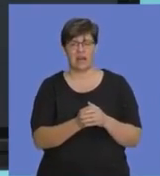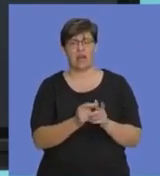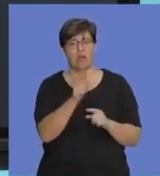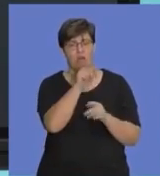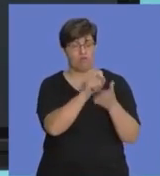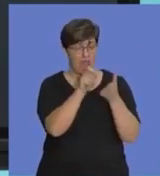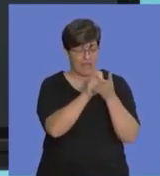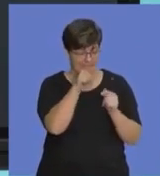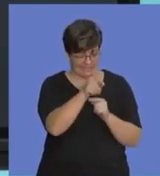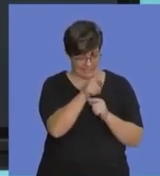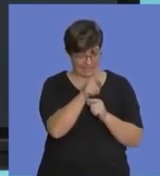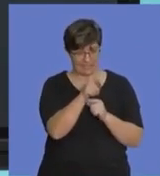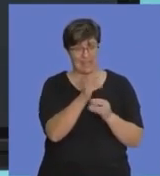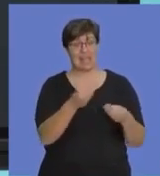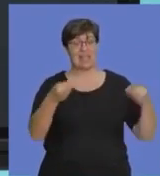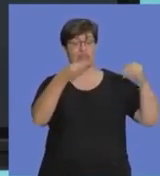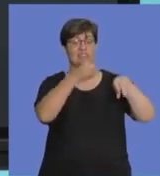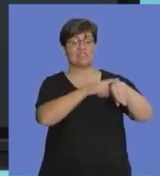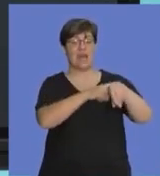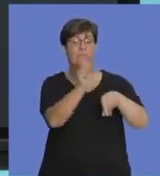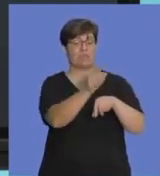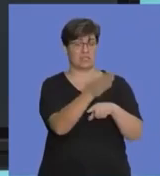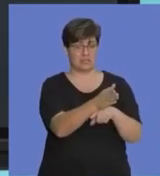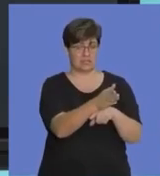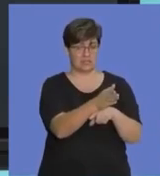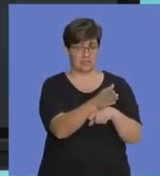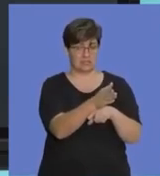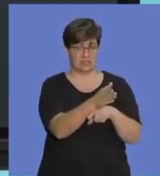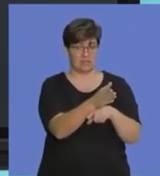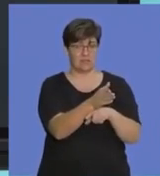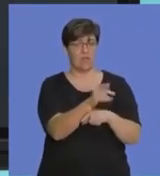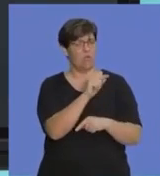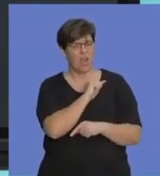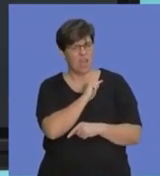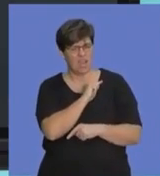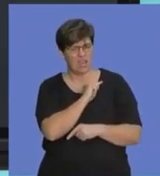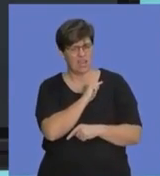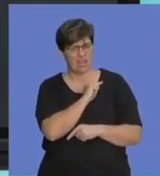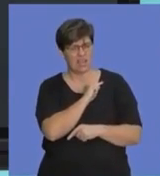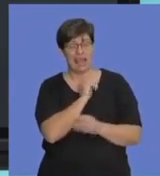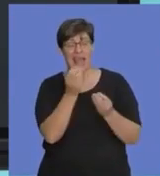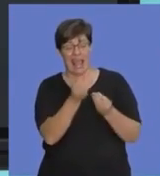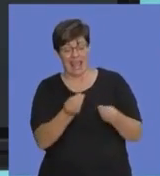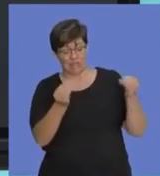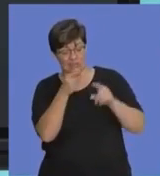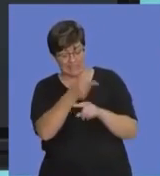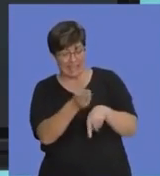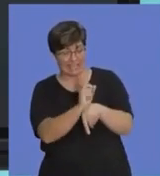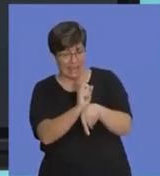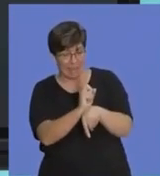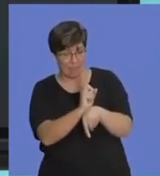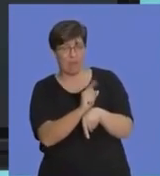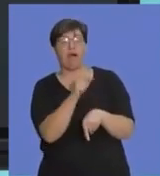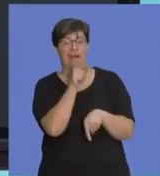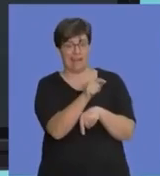and writing what the interest rate is there. That whole point is to show you what the interest was